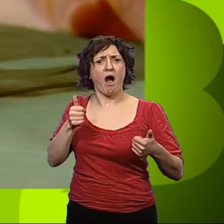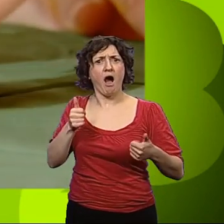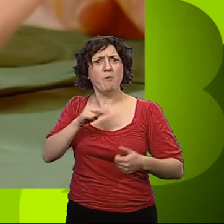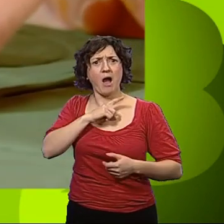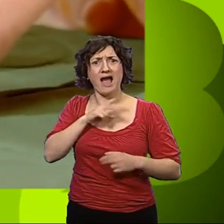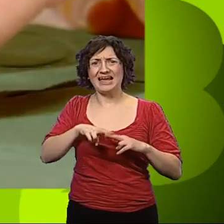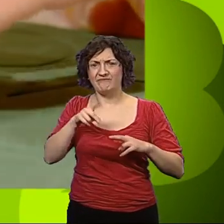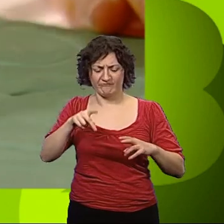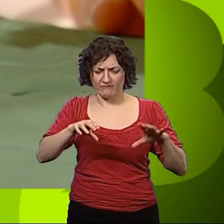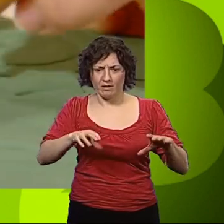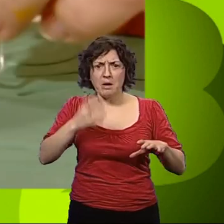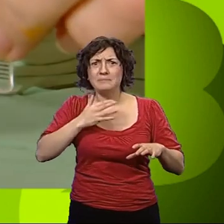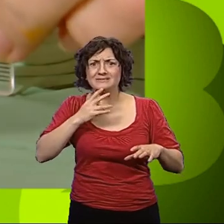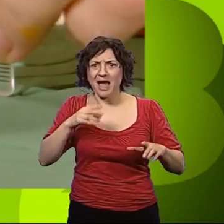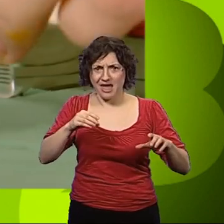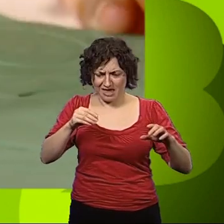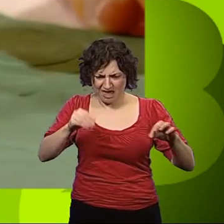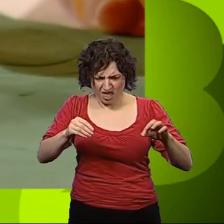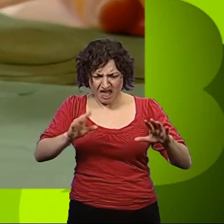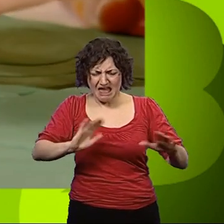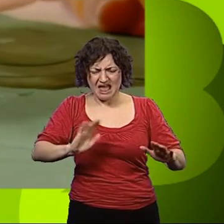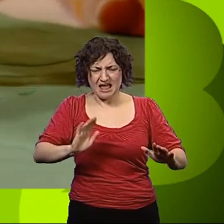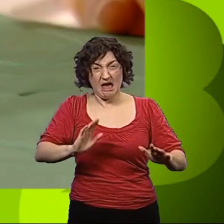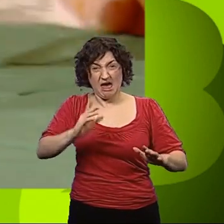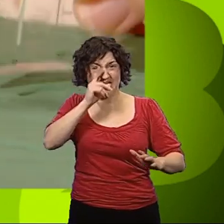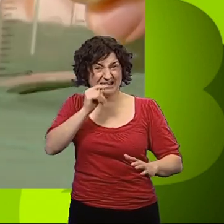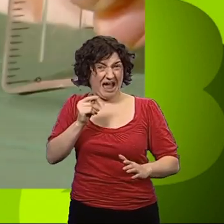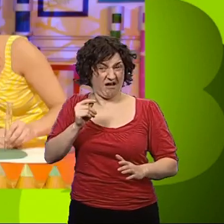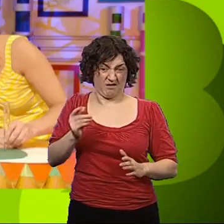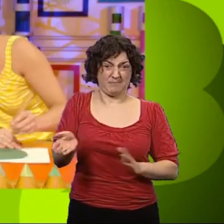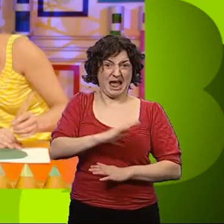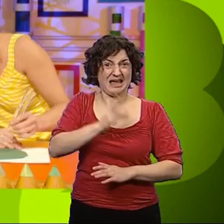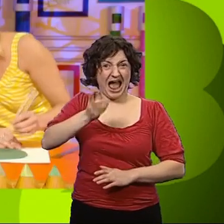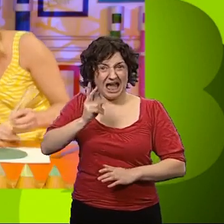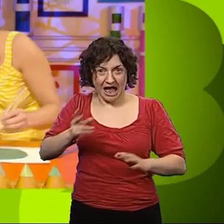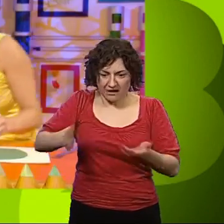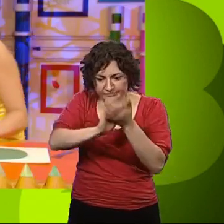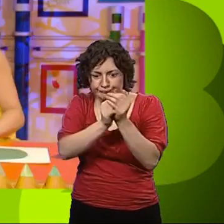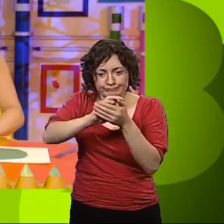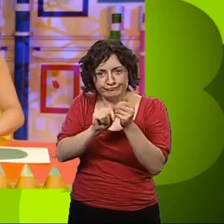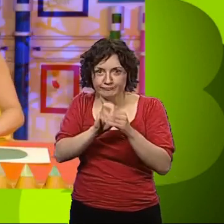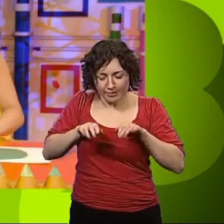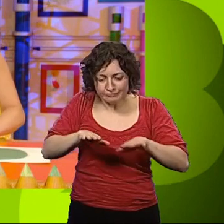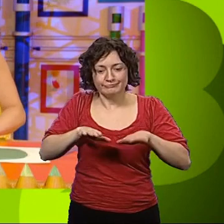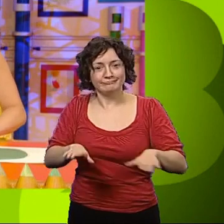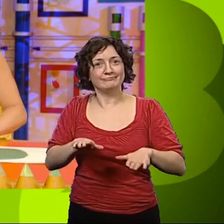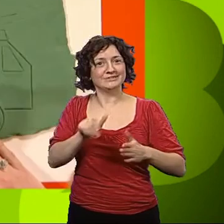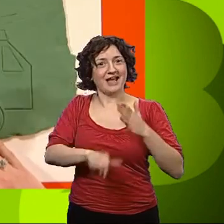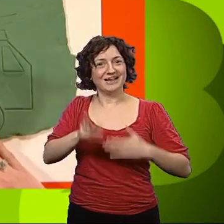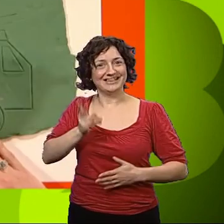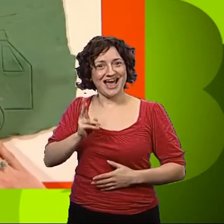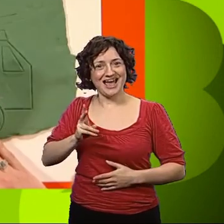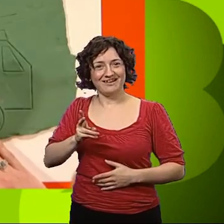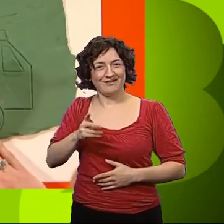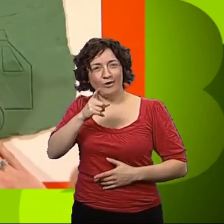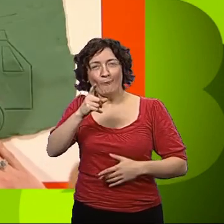go a bit wrong, you can just kind of press over it and start again. But you can use your imagination